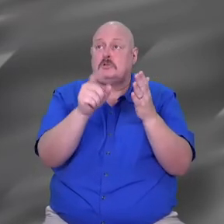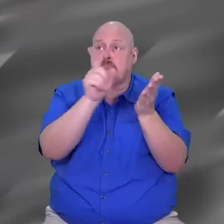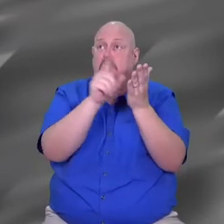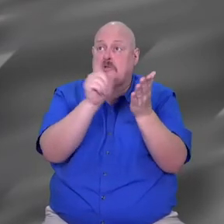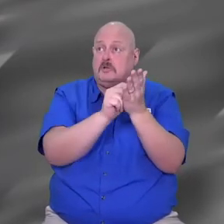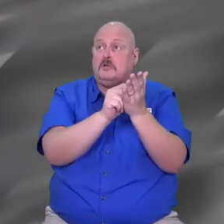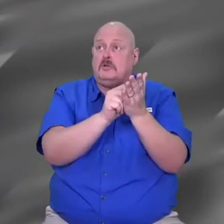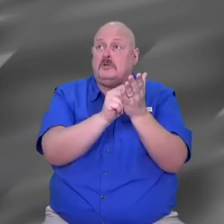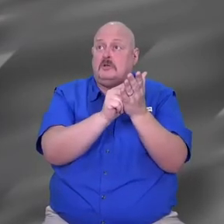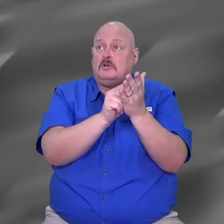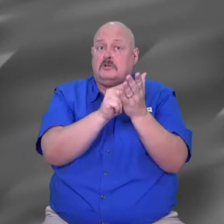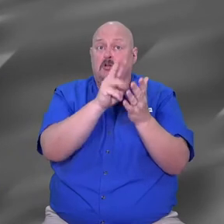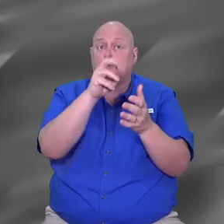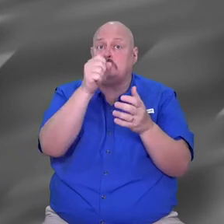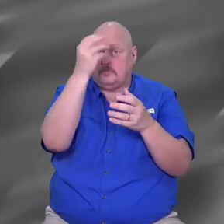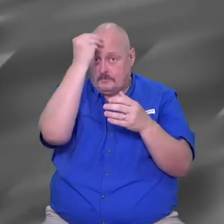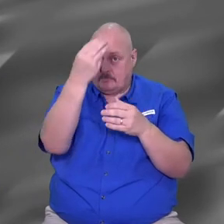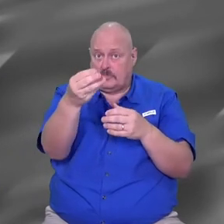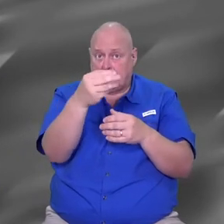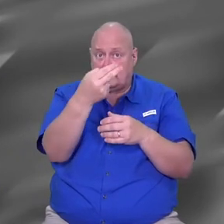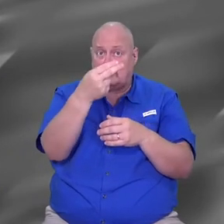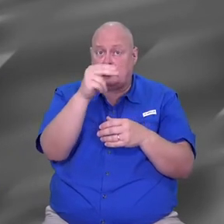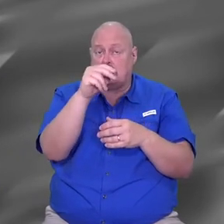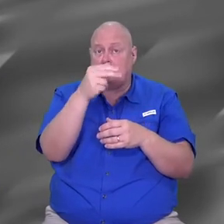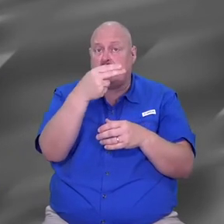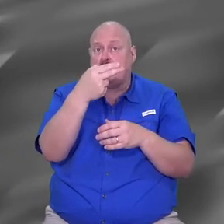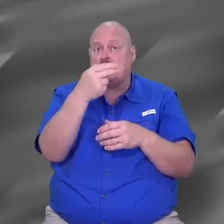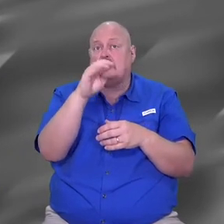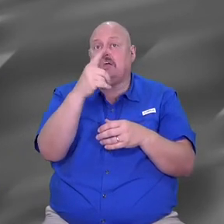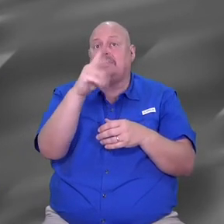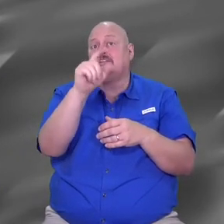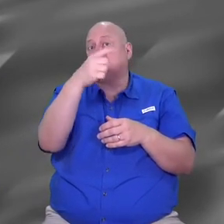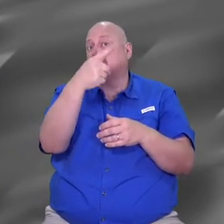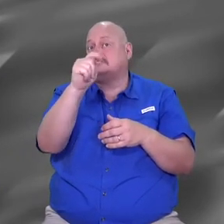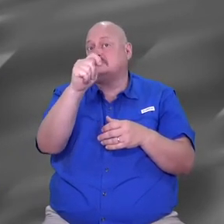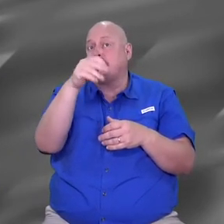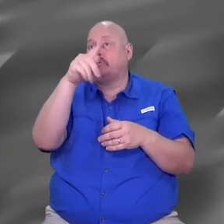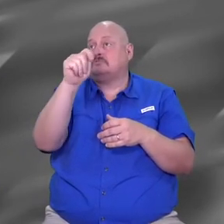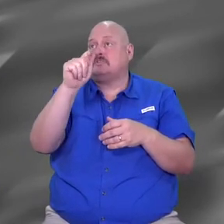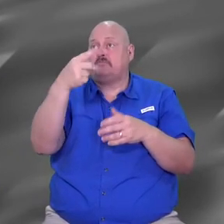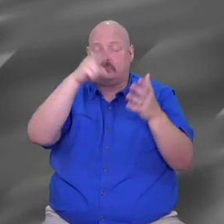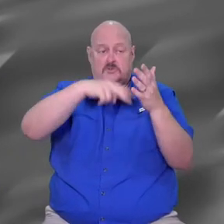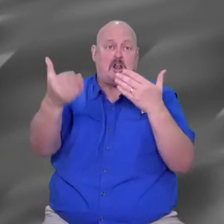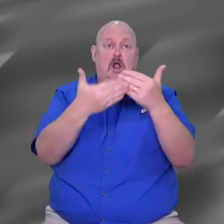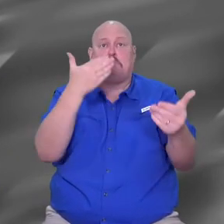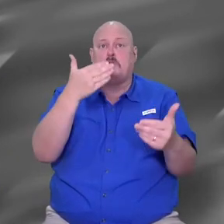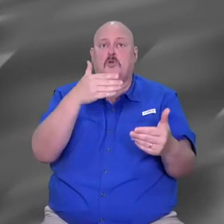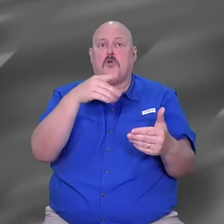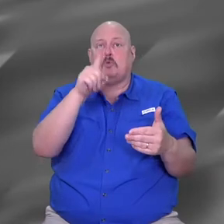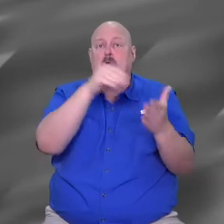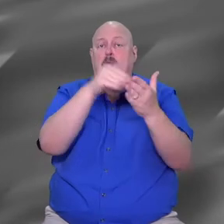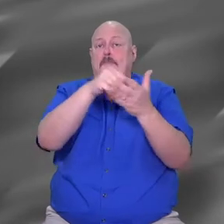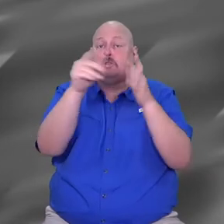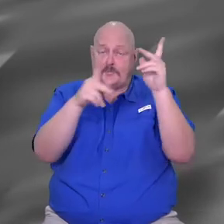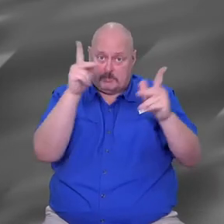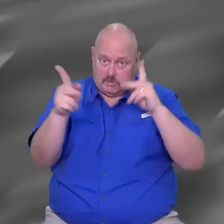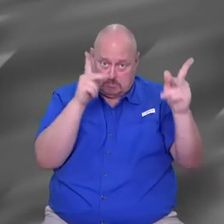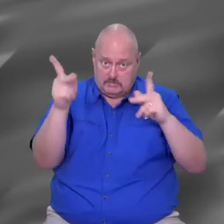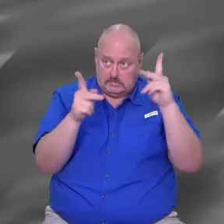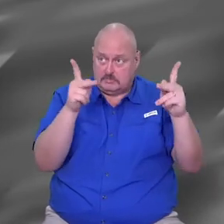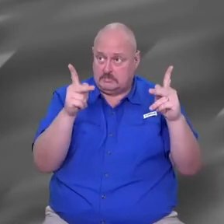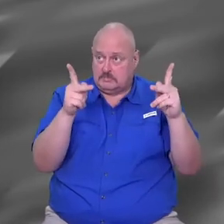a news media that we know as the Huffington Post. Its initial publication was read by almost 1 million people